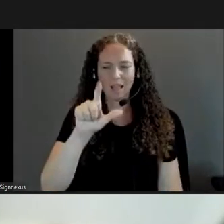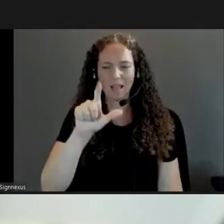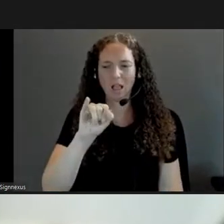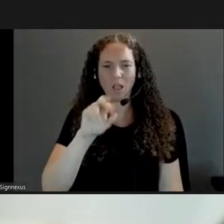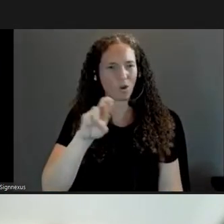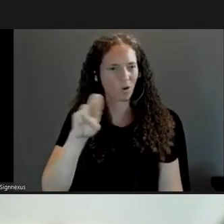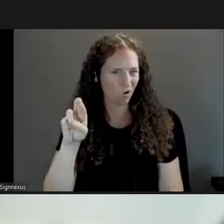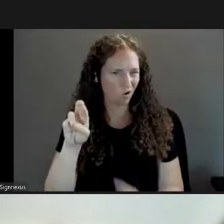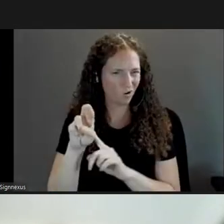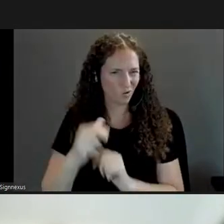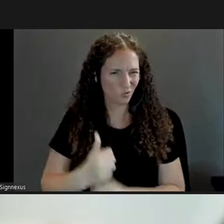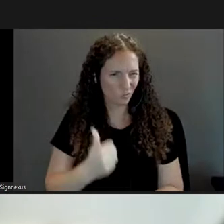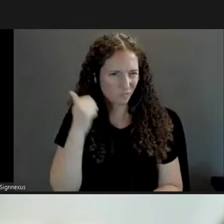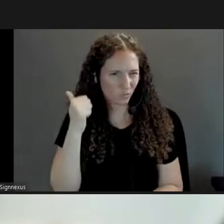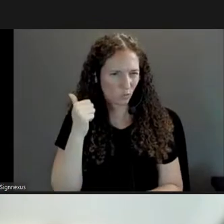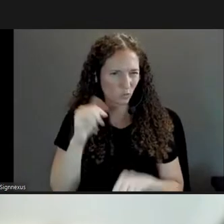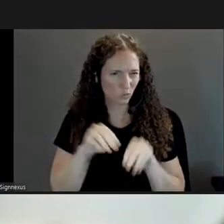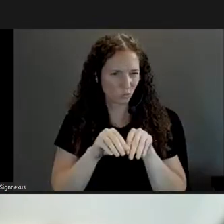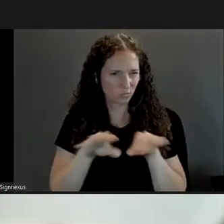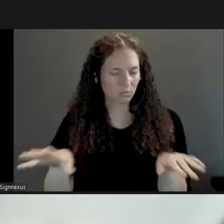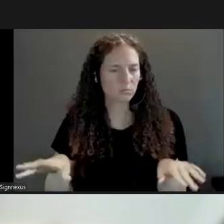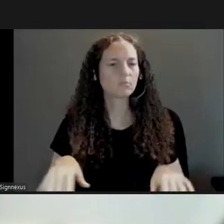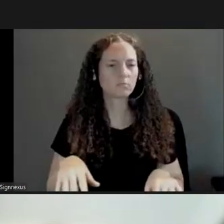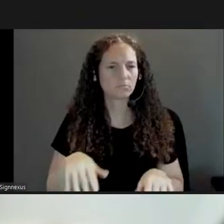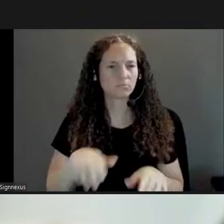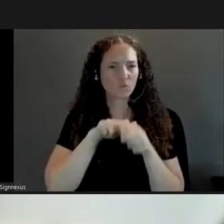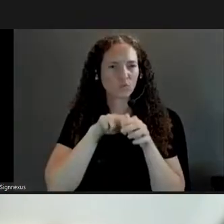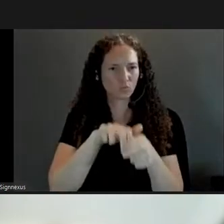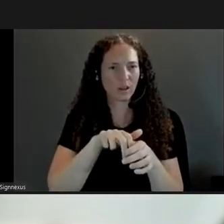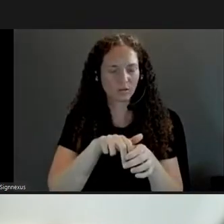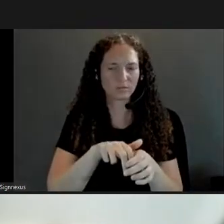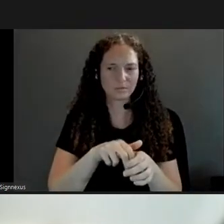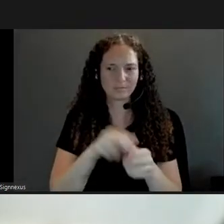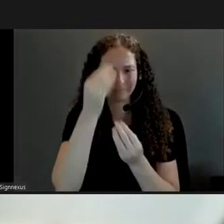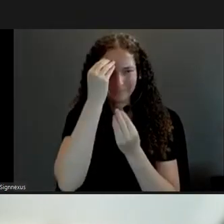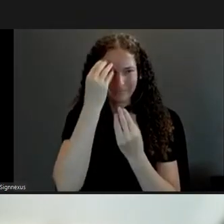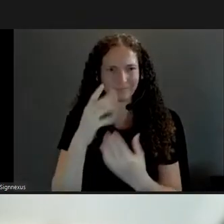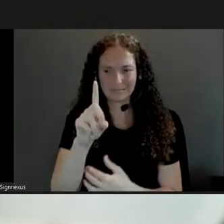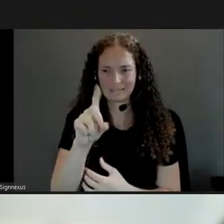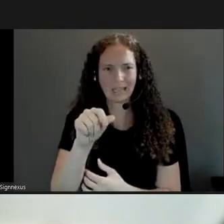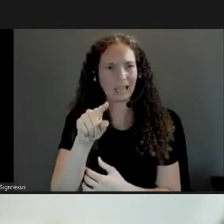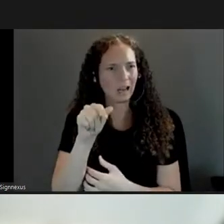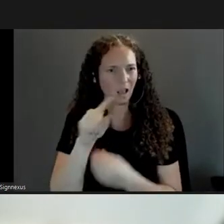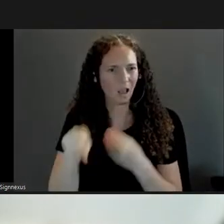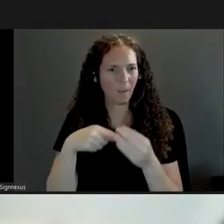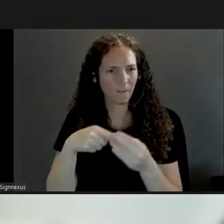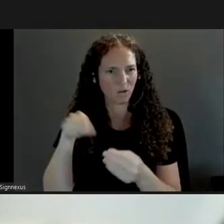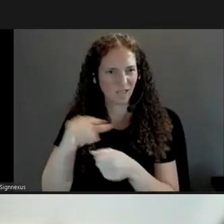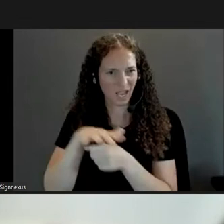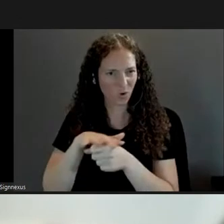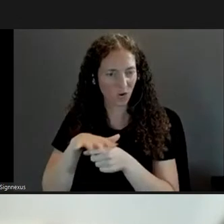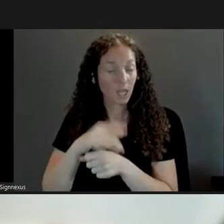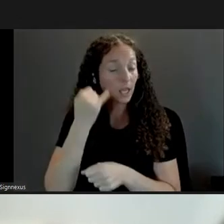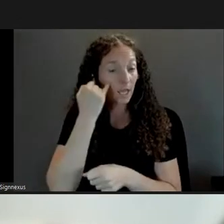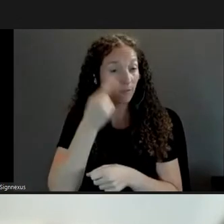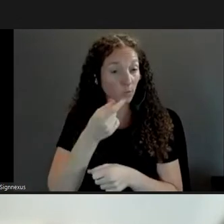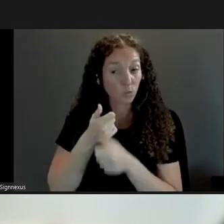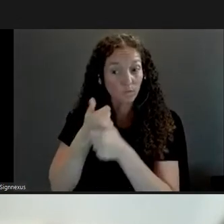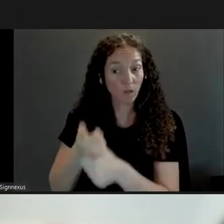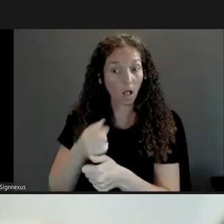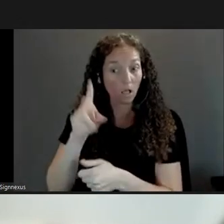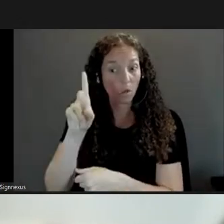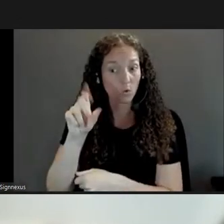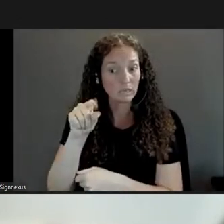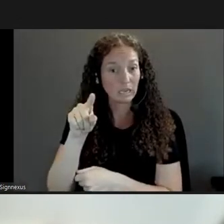won't release and discuss ridership data on the branch. Again, if we followed the data, I think you wouldn't be leaving the residents of Great